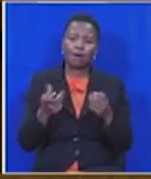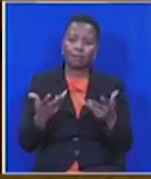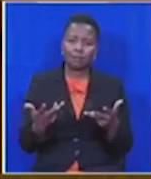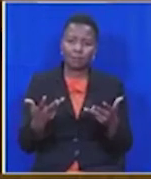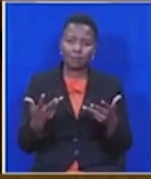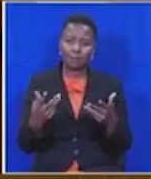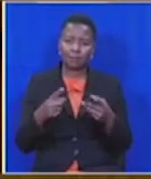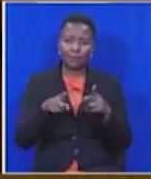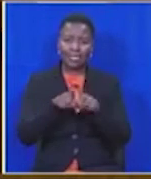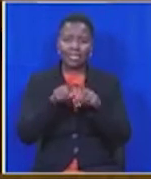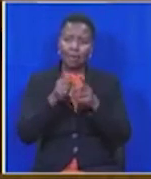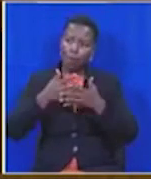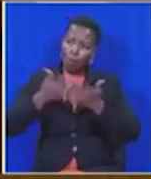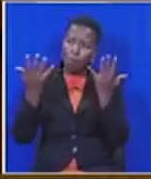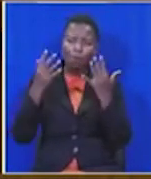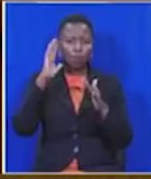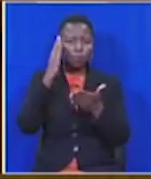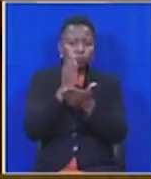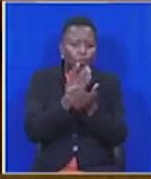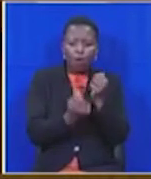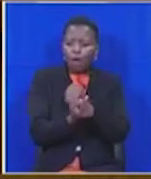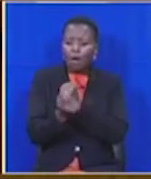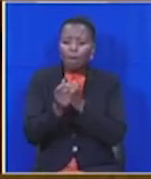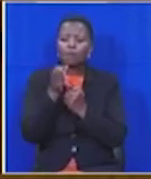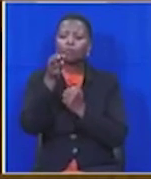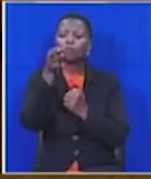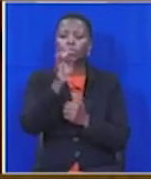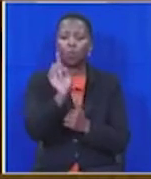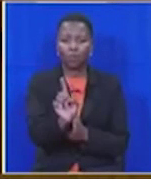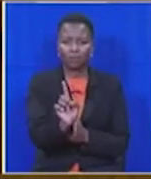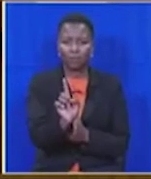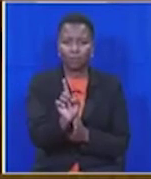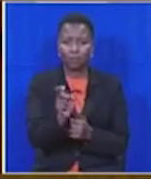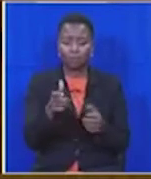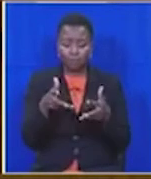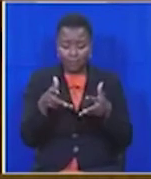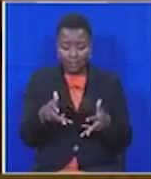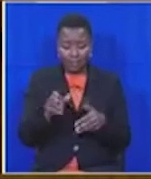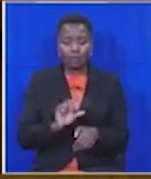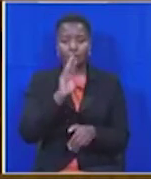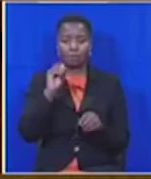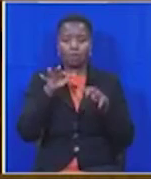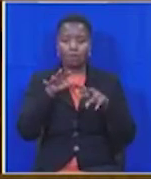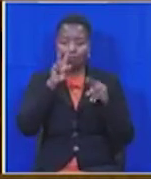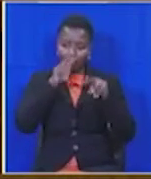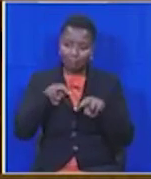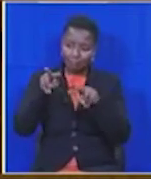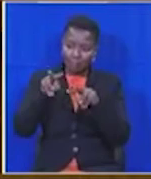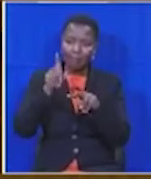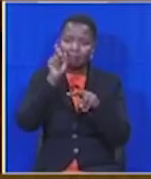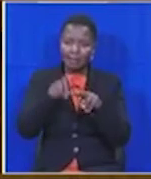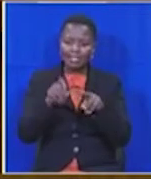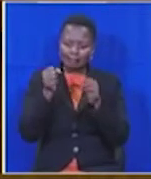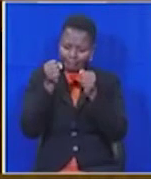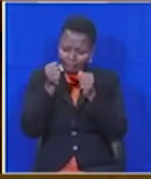widespread uncertainty. We have no choice as South Africans to nonetheless seize the nettle, use our resilience